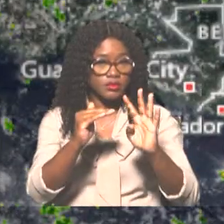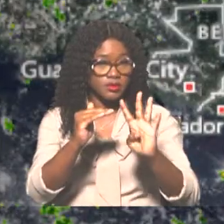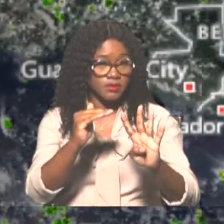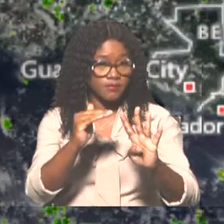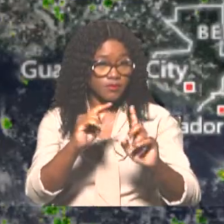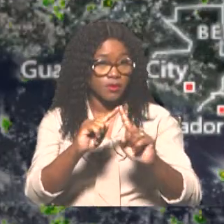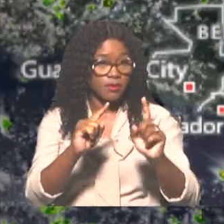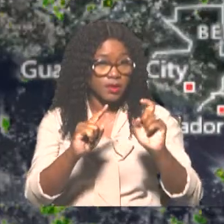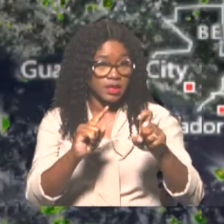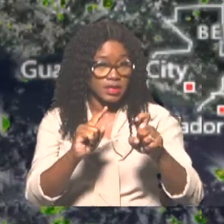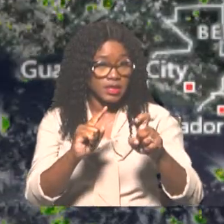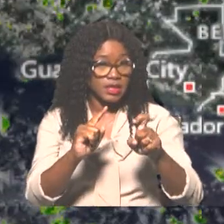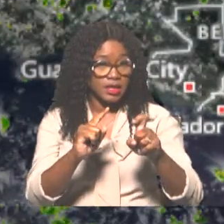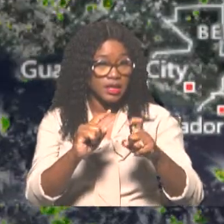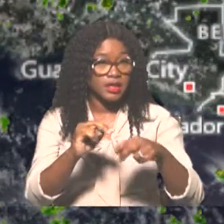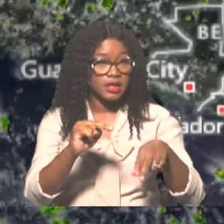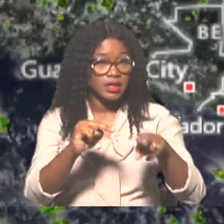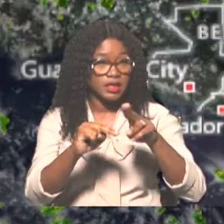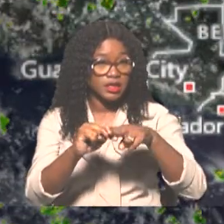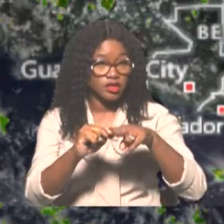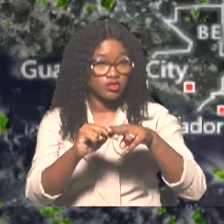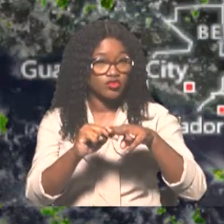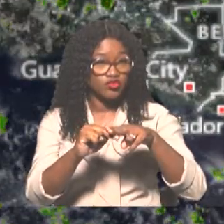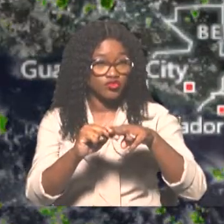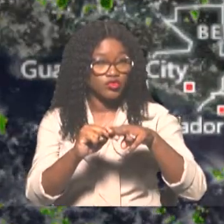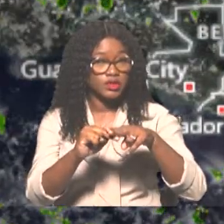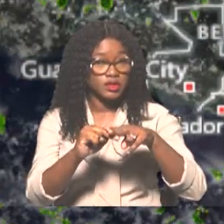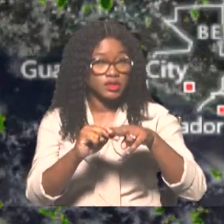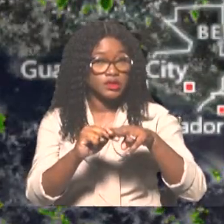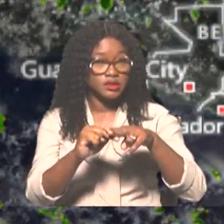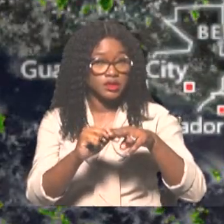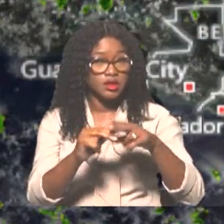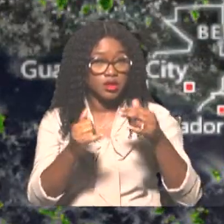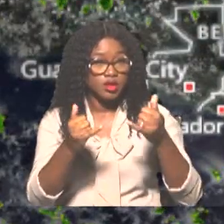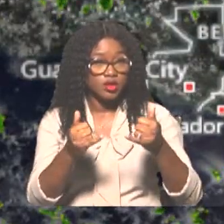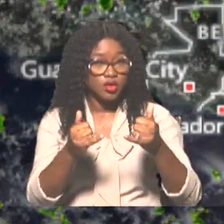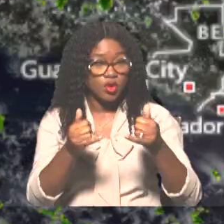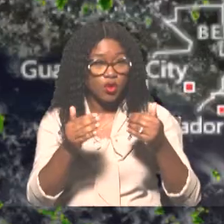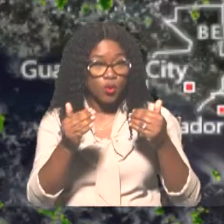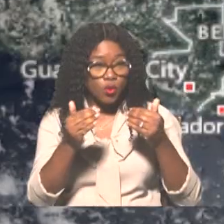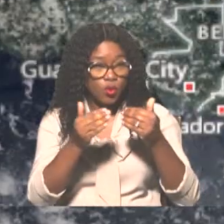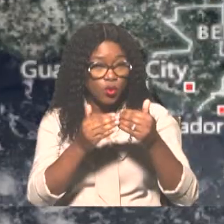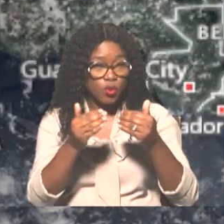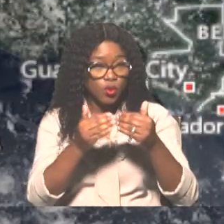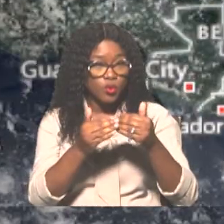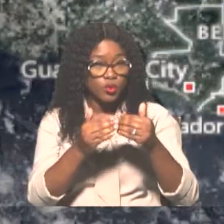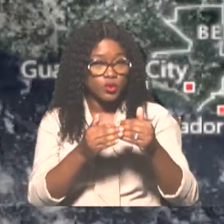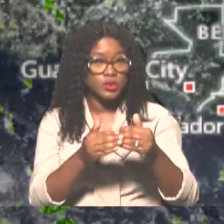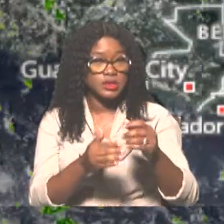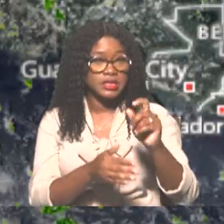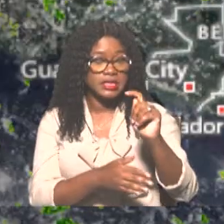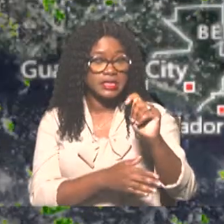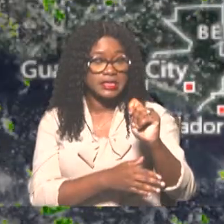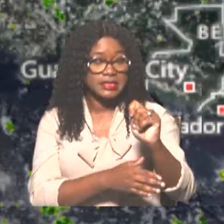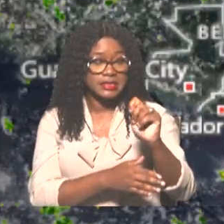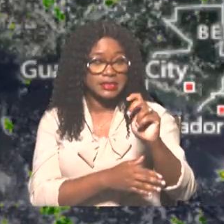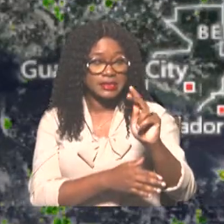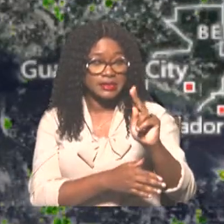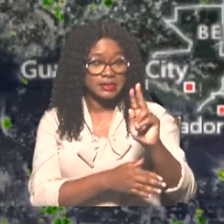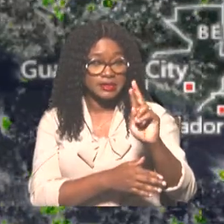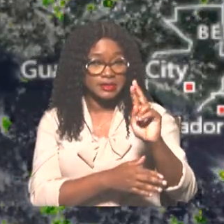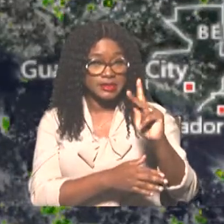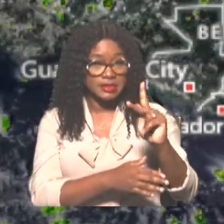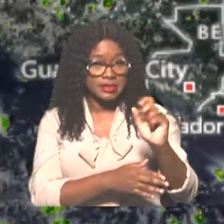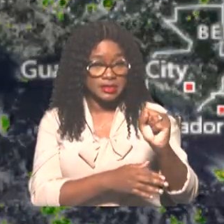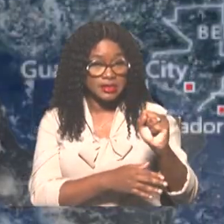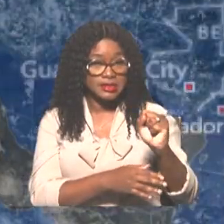could slightly intensify northeast of the Turks and Caicos Islands, which is currently under a tropical storm warning, along with